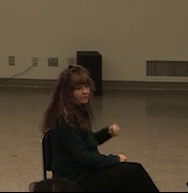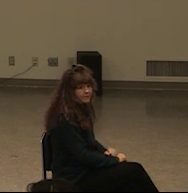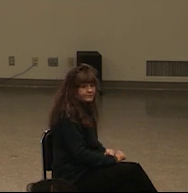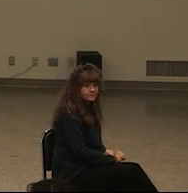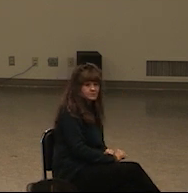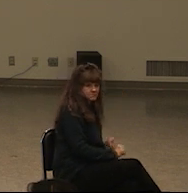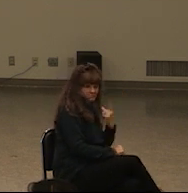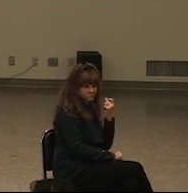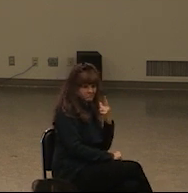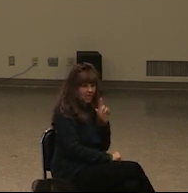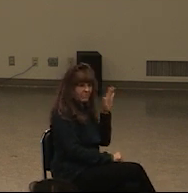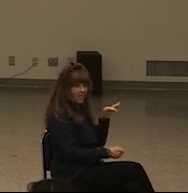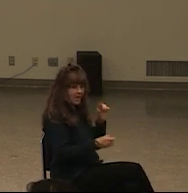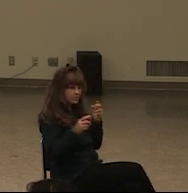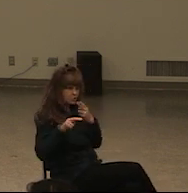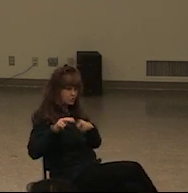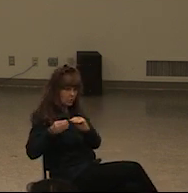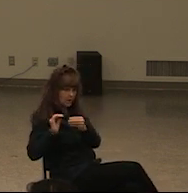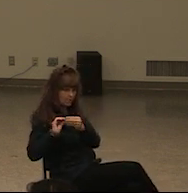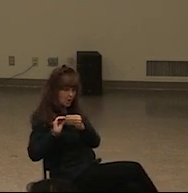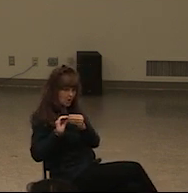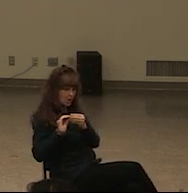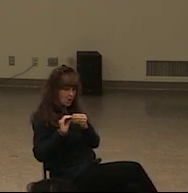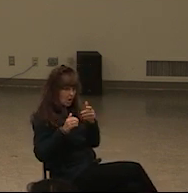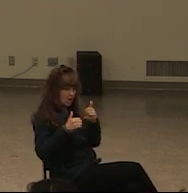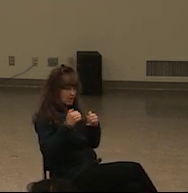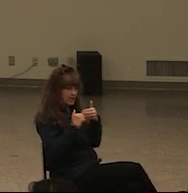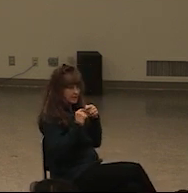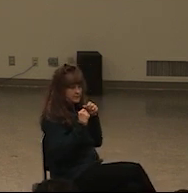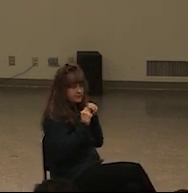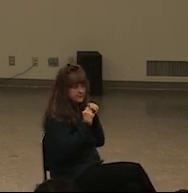Okay. We'll wait a moment, see if it rings in. If not, again, we'll pass the mic.